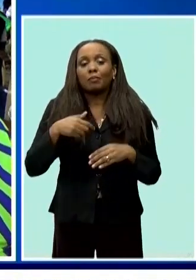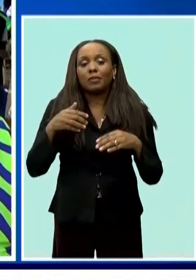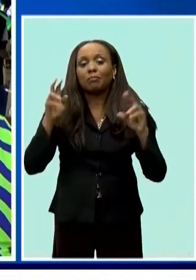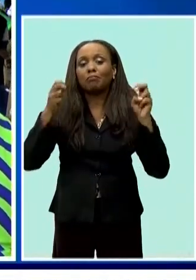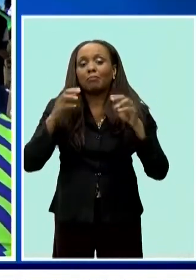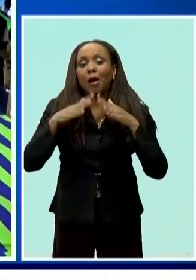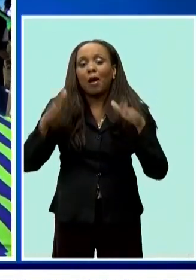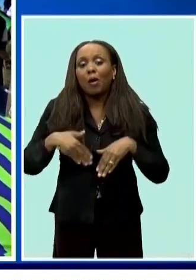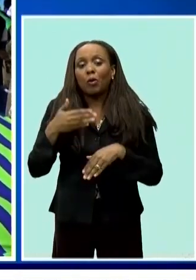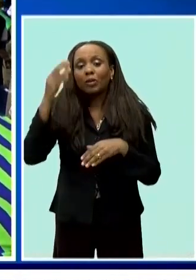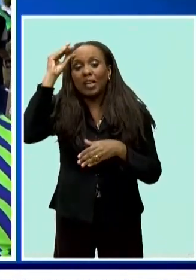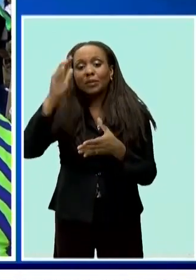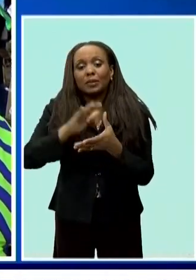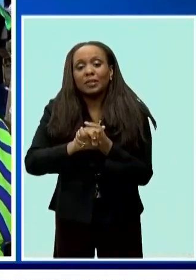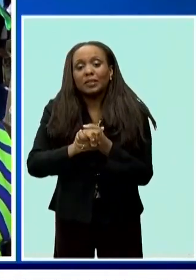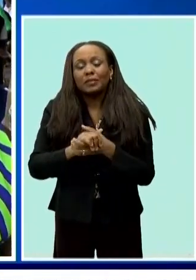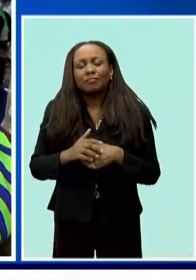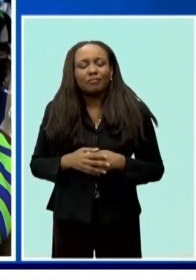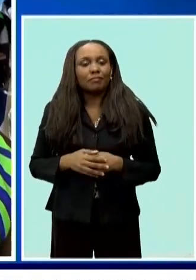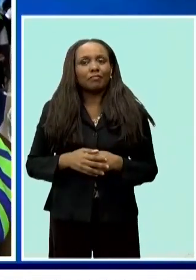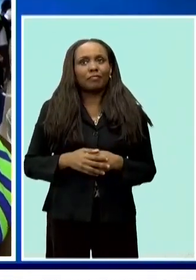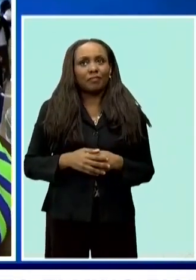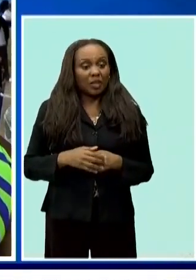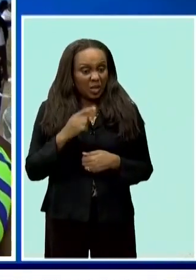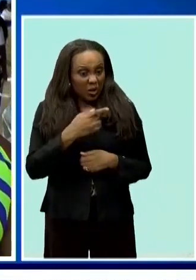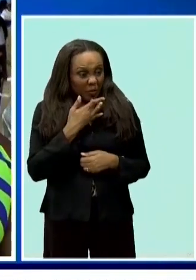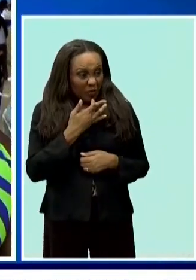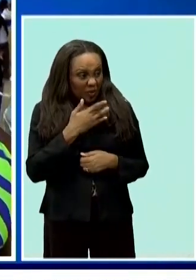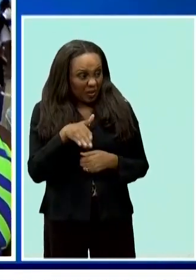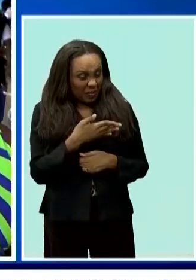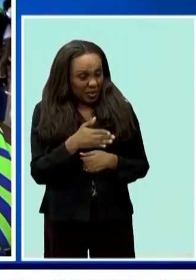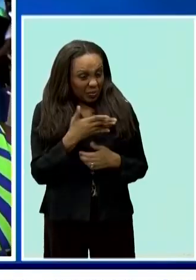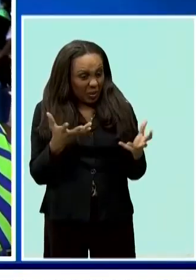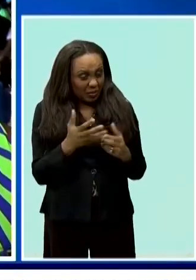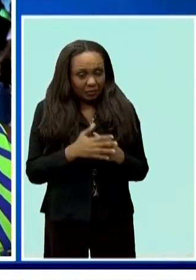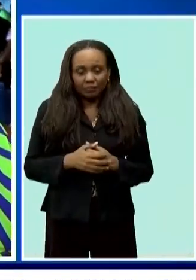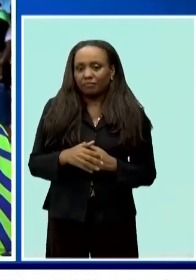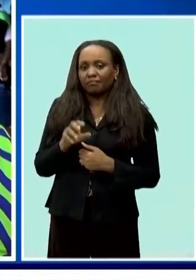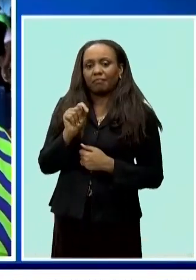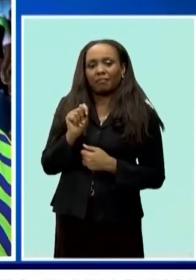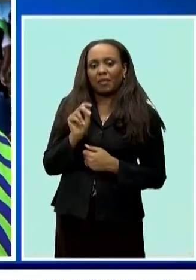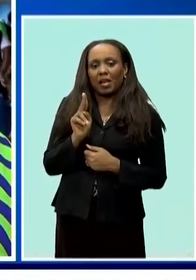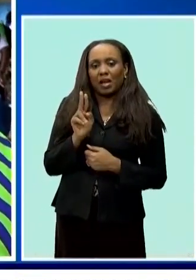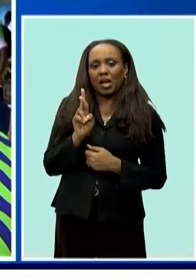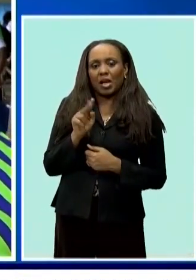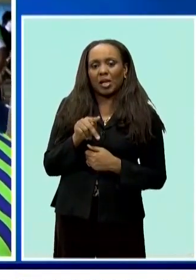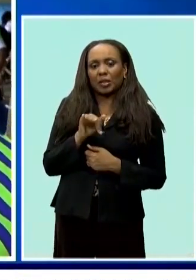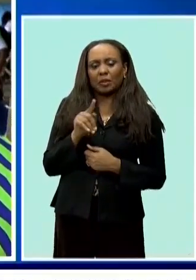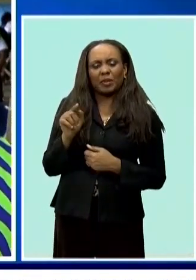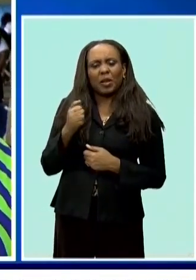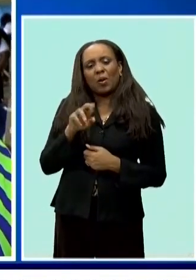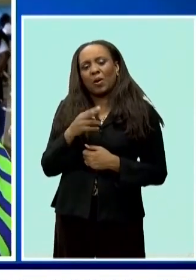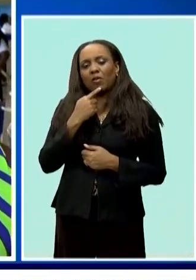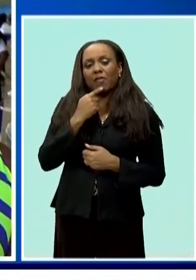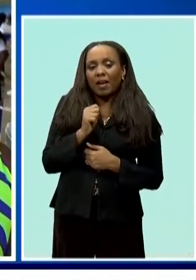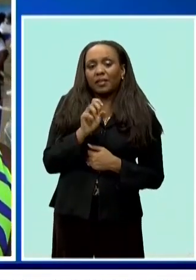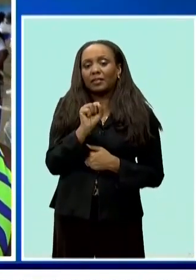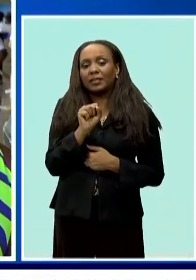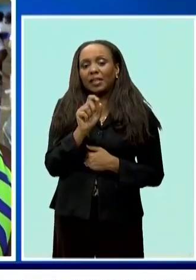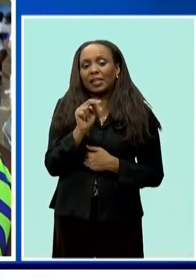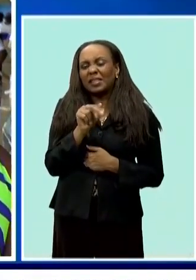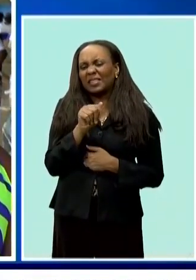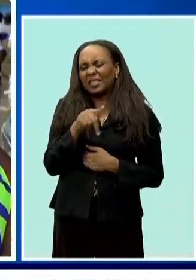dolphin and I buy turpid. I love turpid because it have a lot of meat on it. It don't have much bones on it. The wife